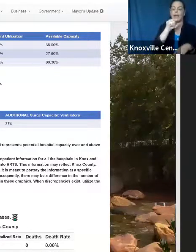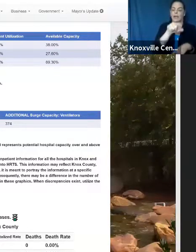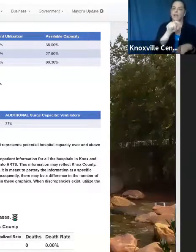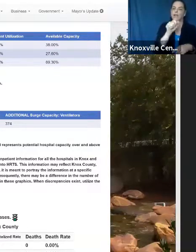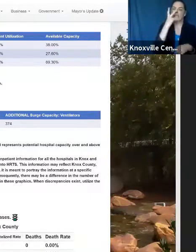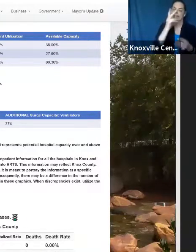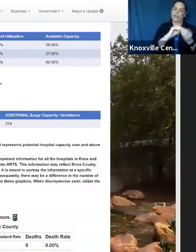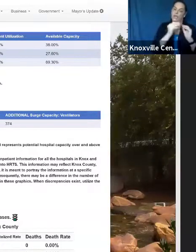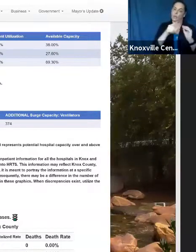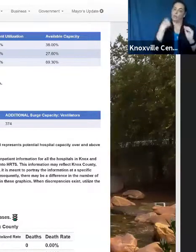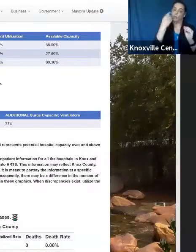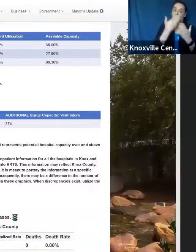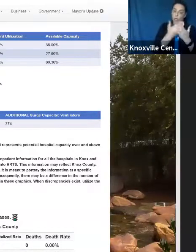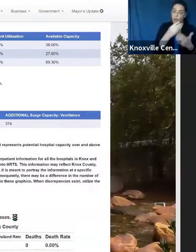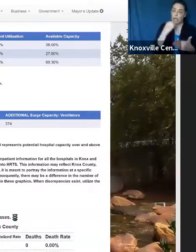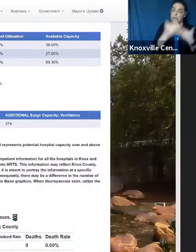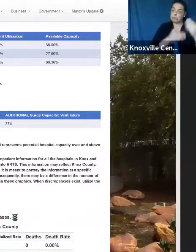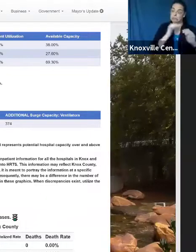want to see them.